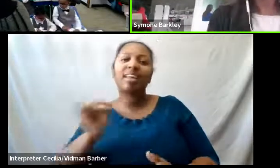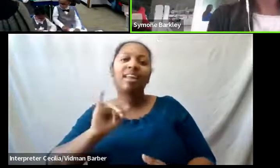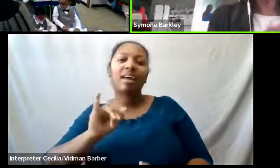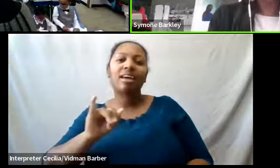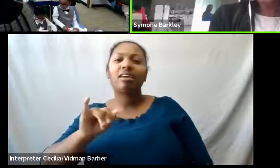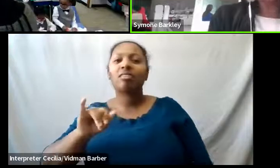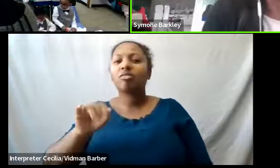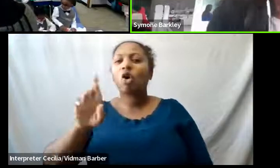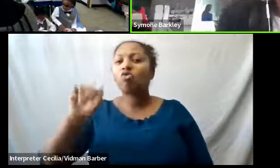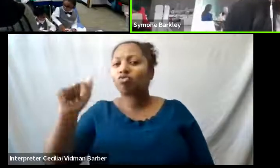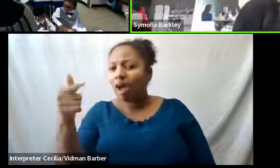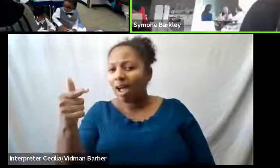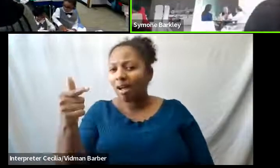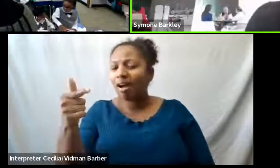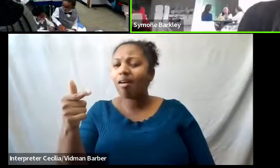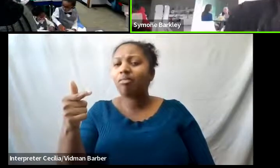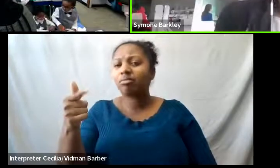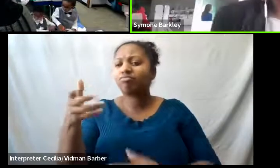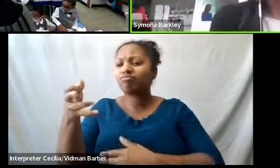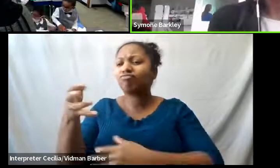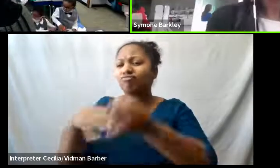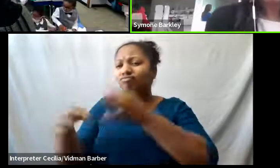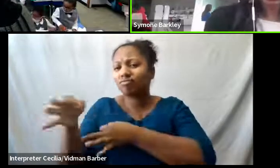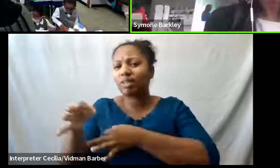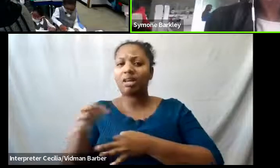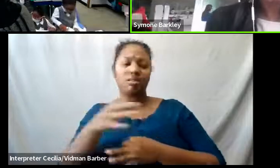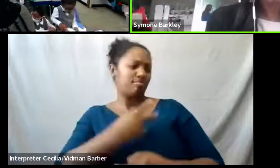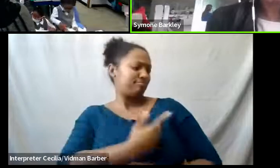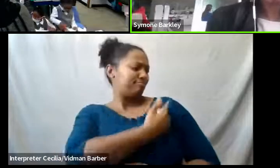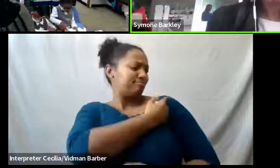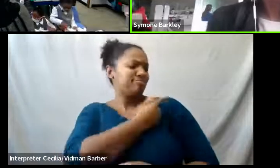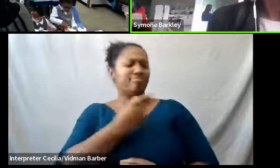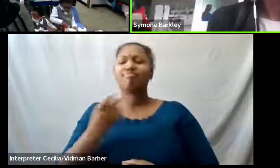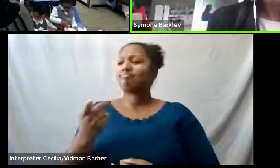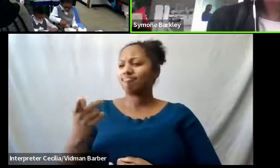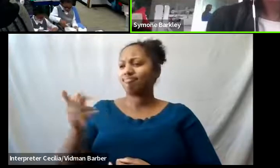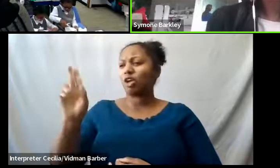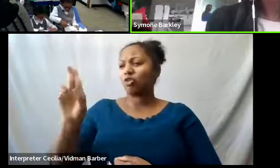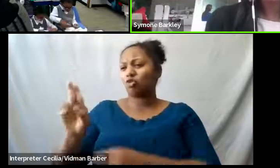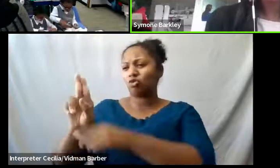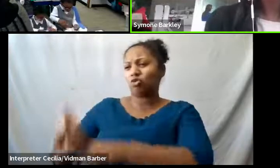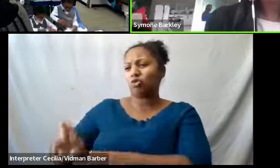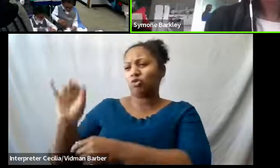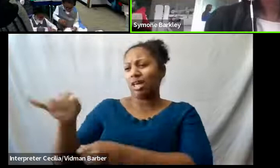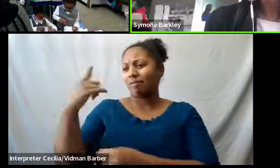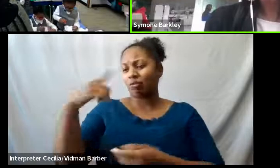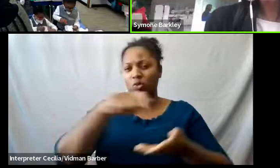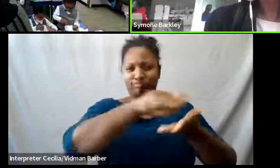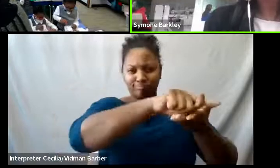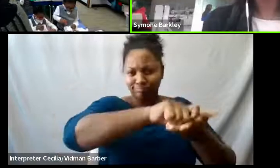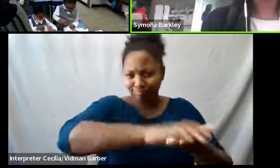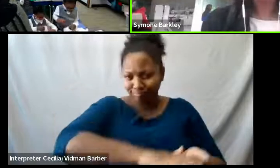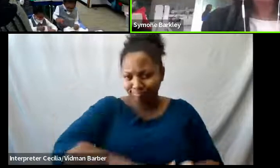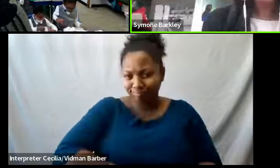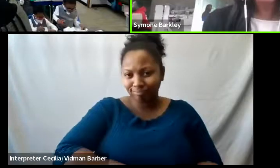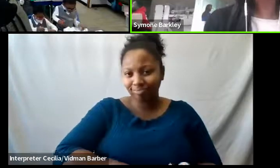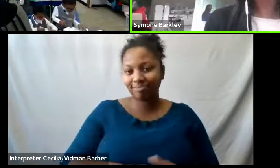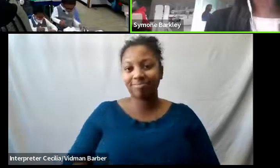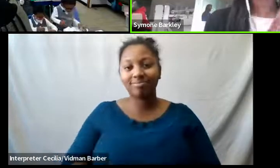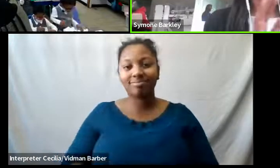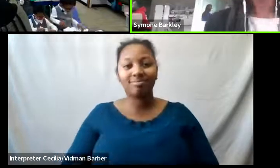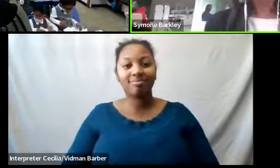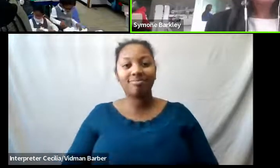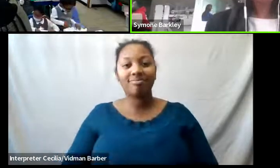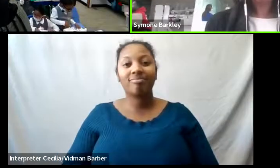cleaning rag if you want to do that. So there are definitely different options for sure. That's a good question. You can make a keychain.